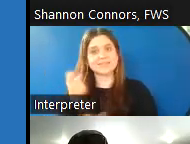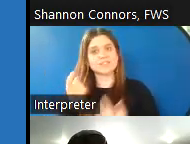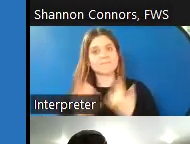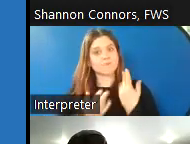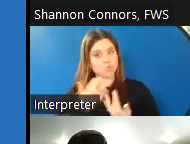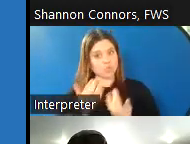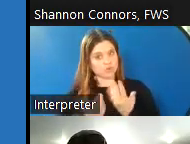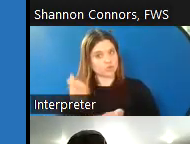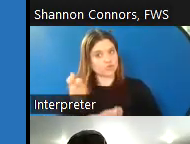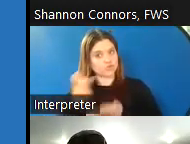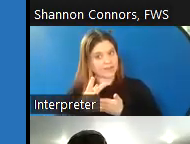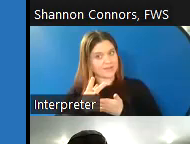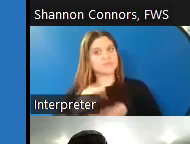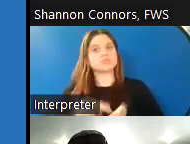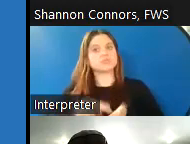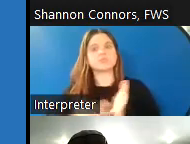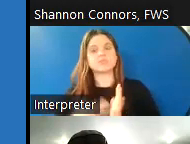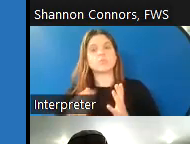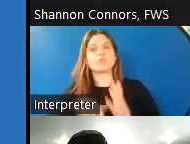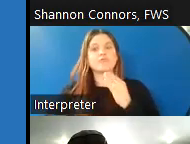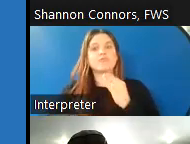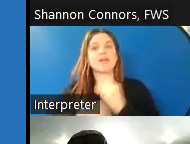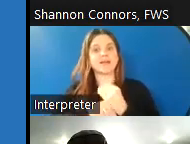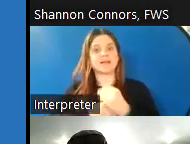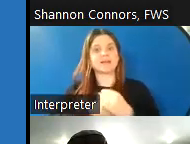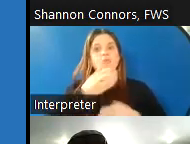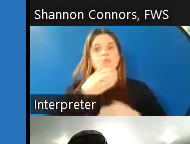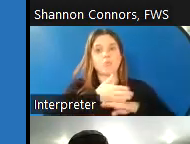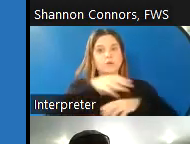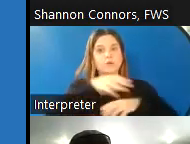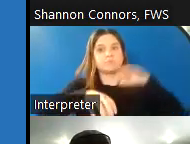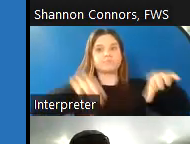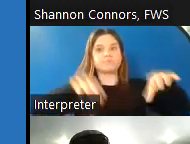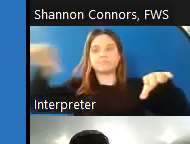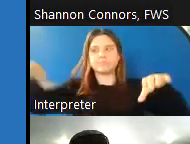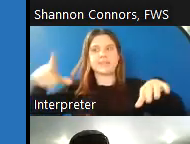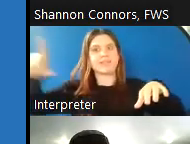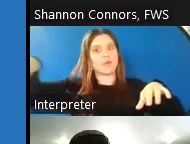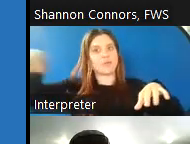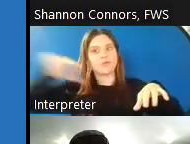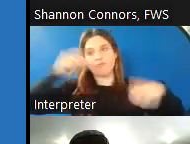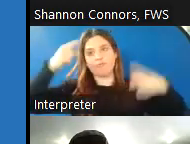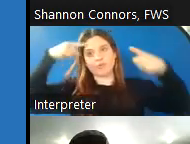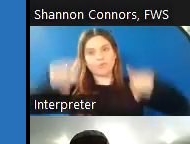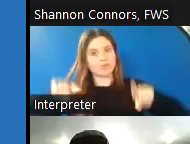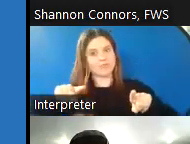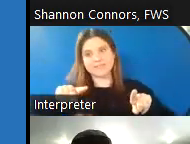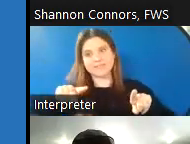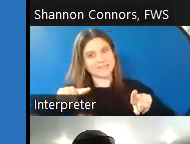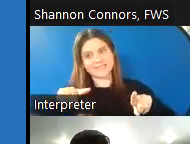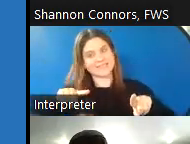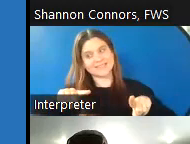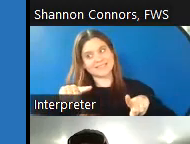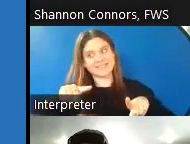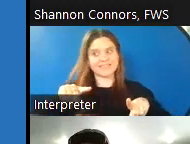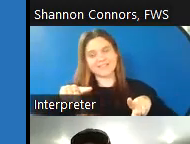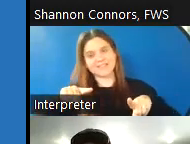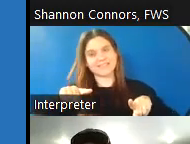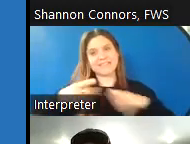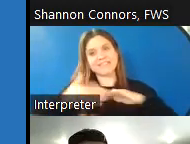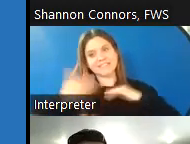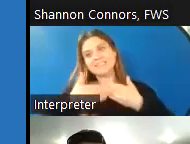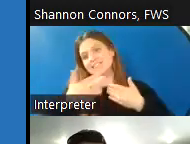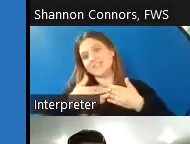these piles out here, it wasn't necessarily met well to keep the fuel in little